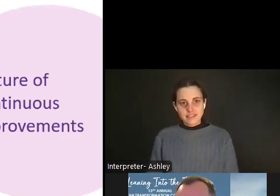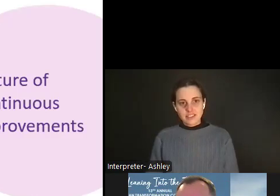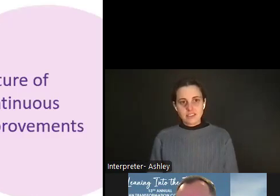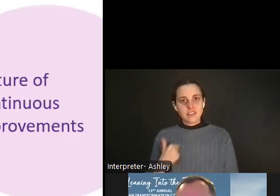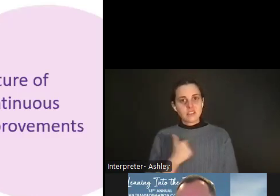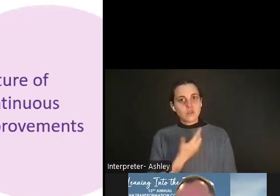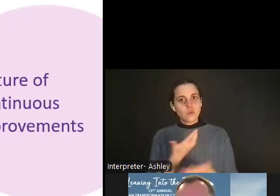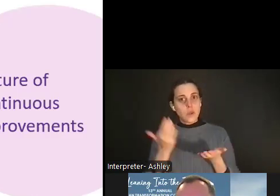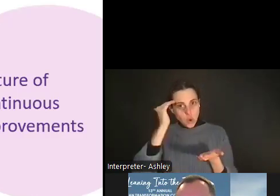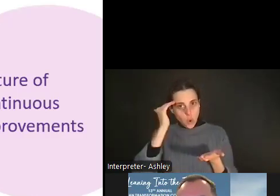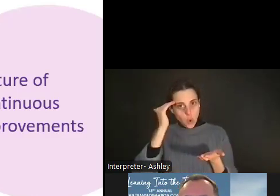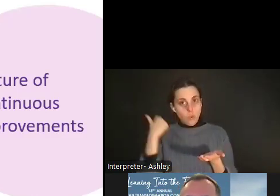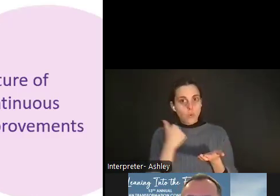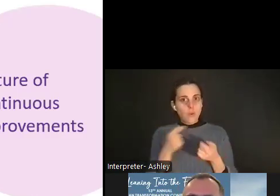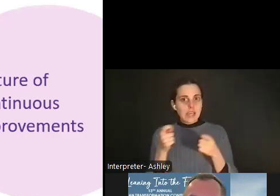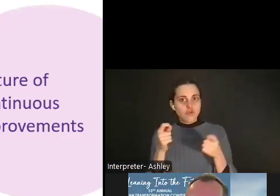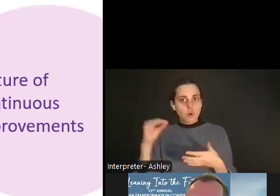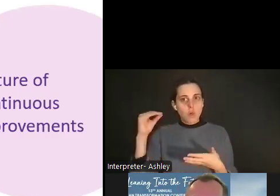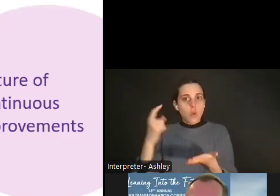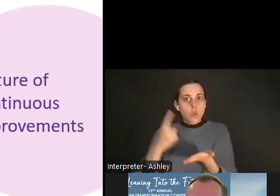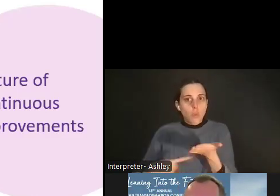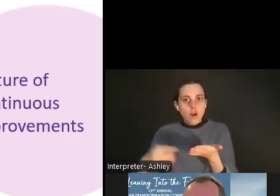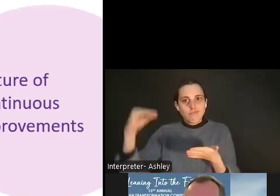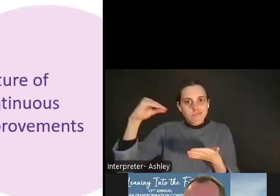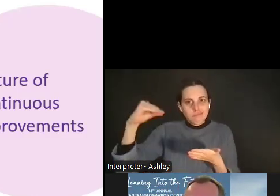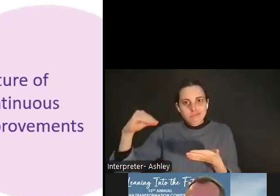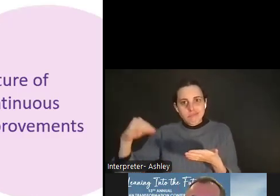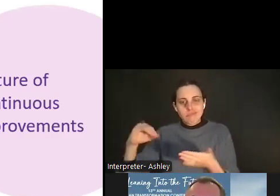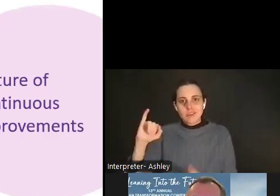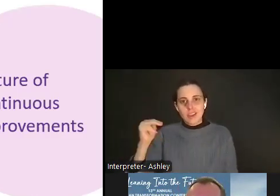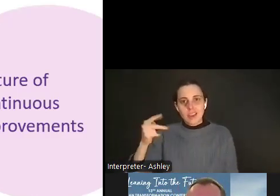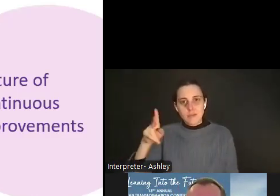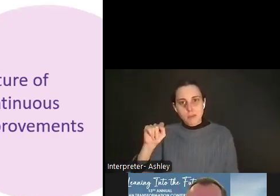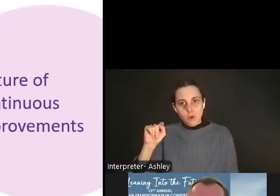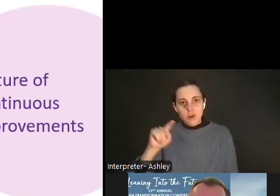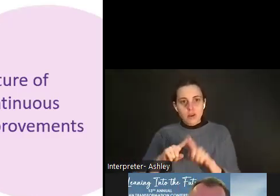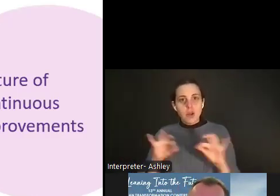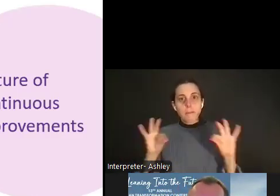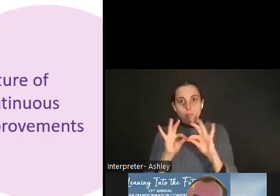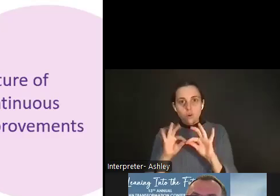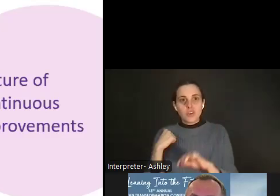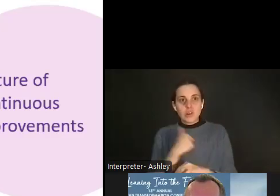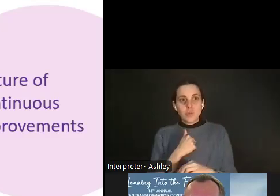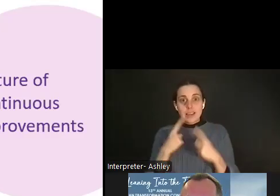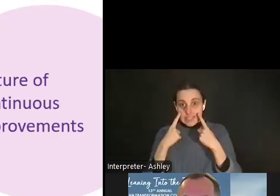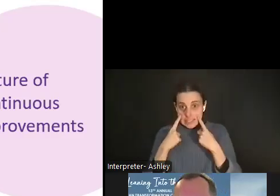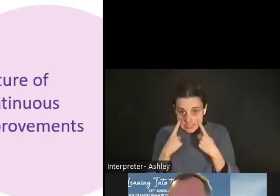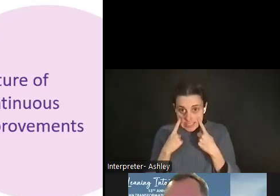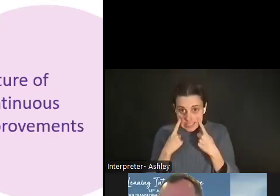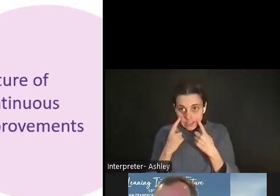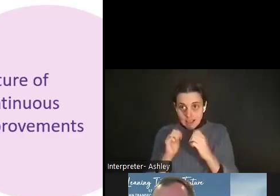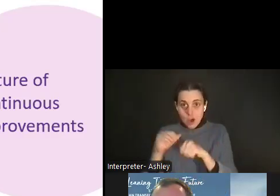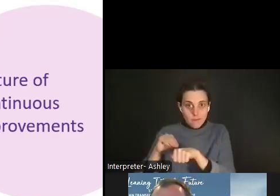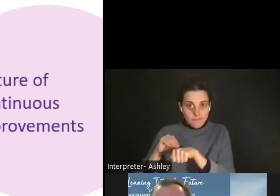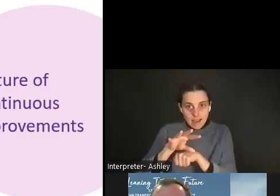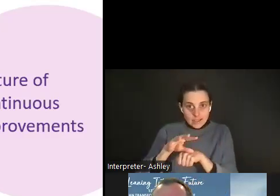know we control that, but we need eyes to see how those inputs are affecting the output, right? So